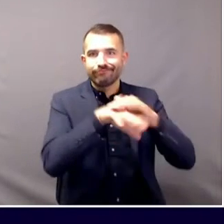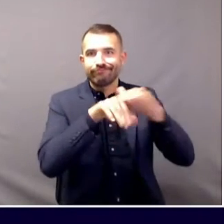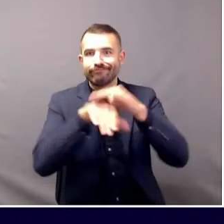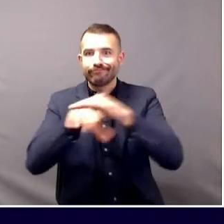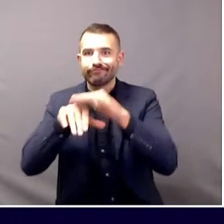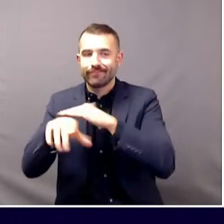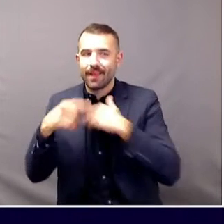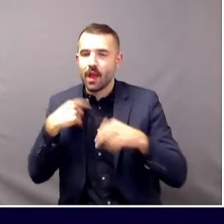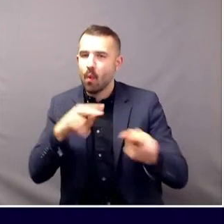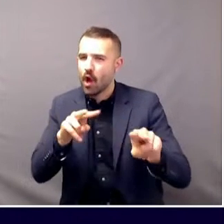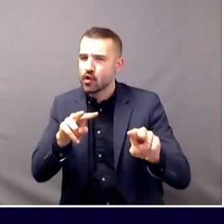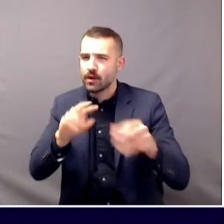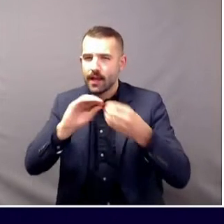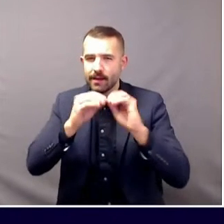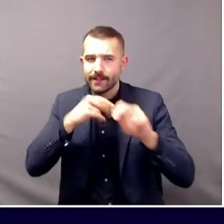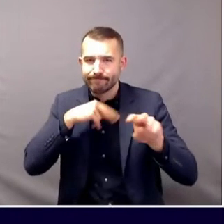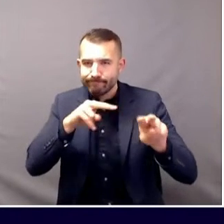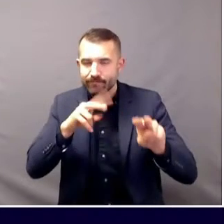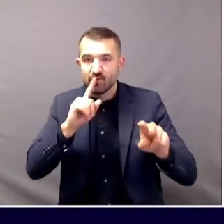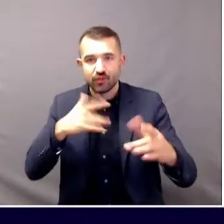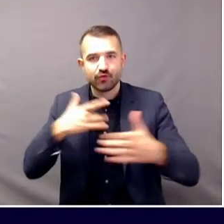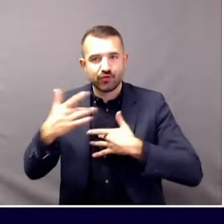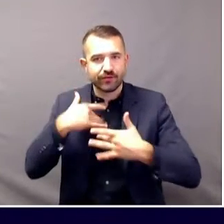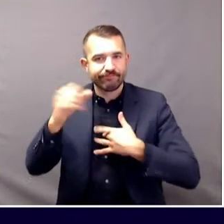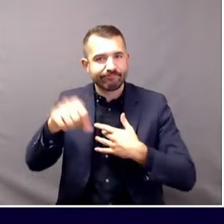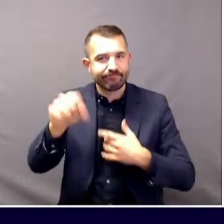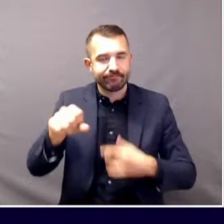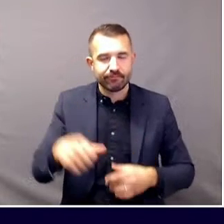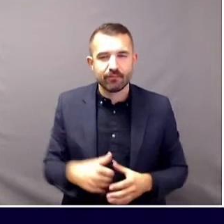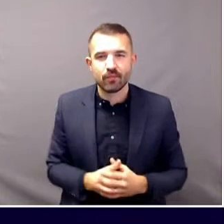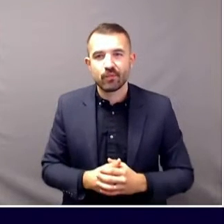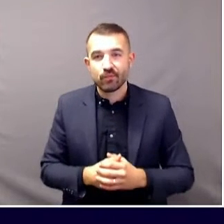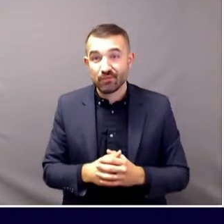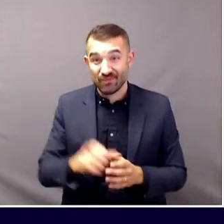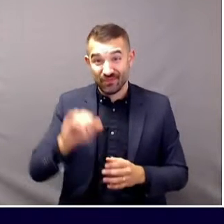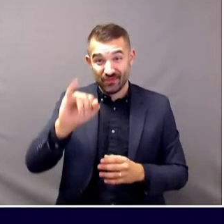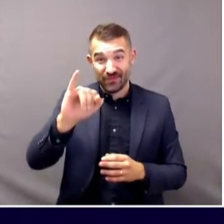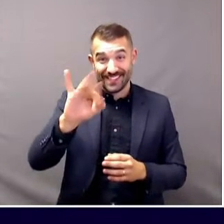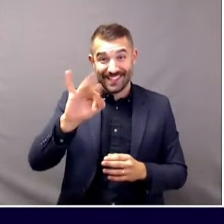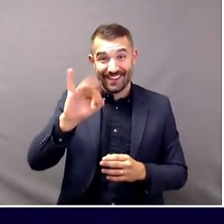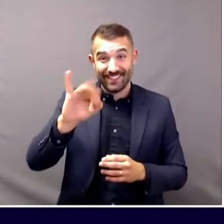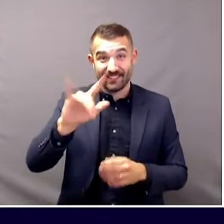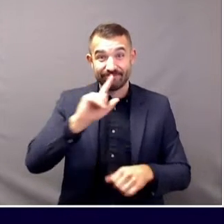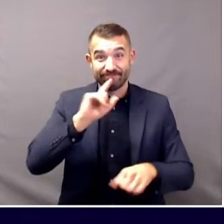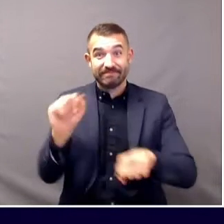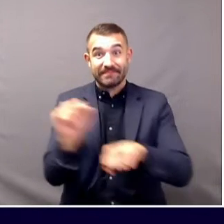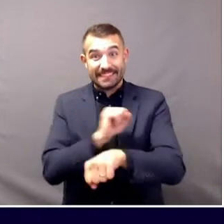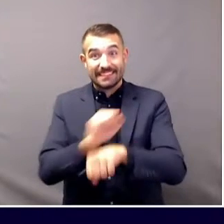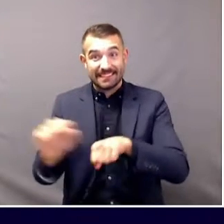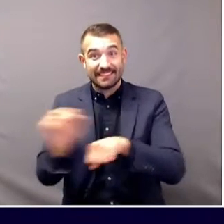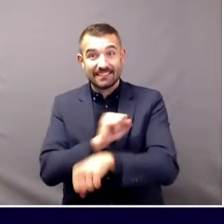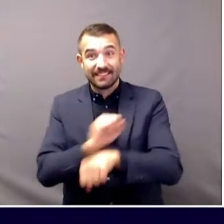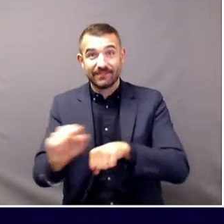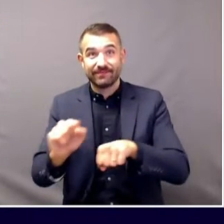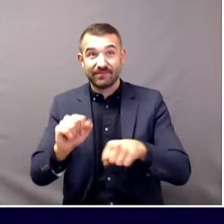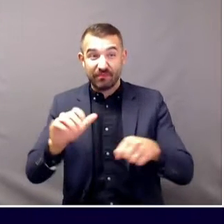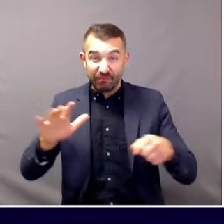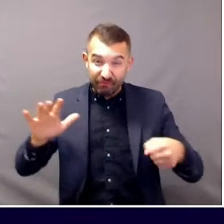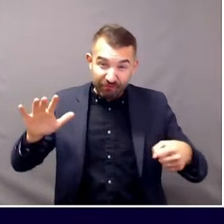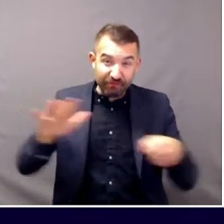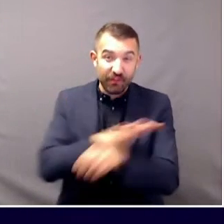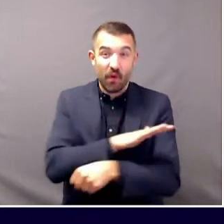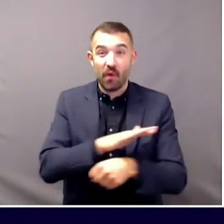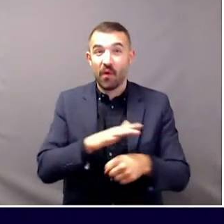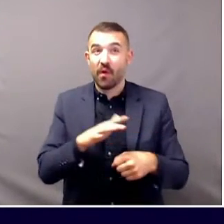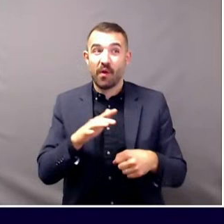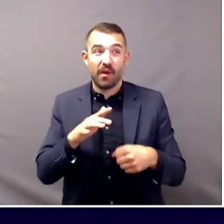know if or with what speed it might happen, if it even happens at all. Well, we see that there is right now a significant